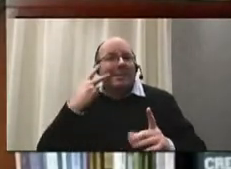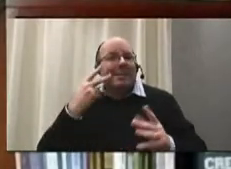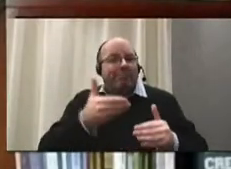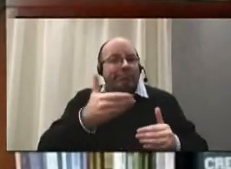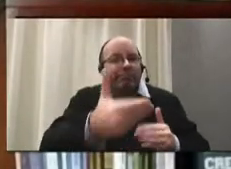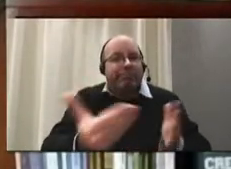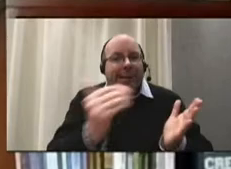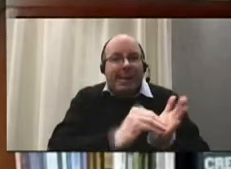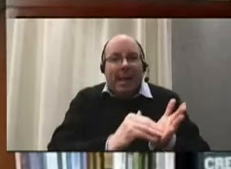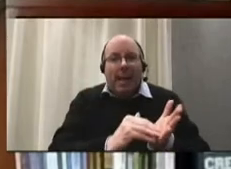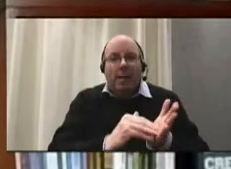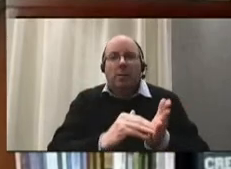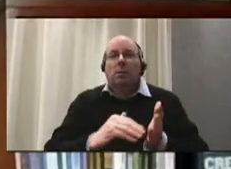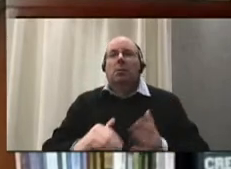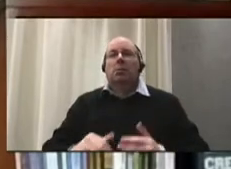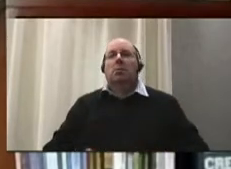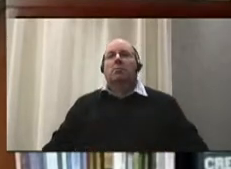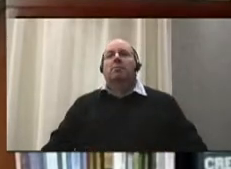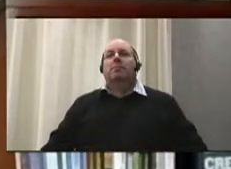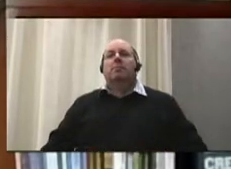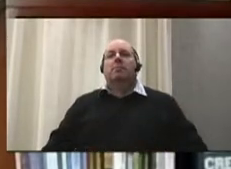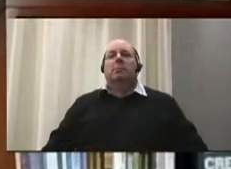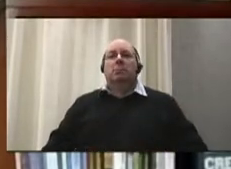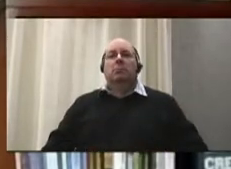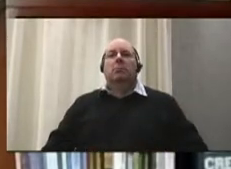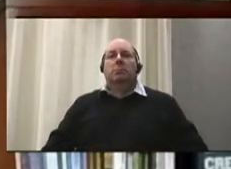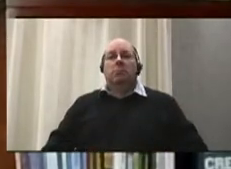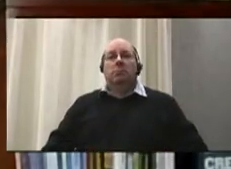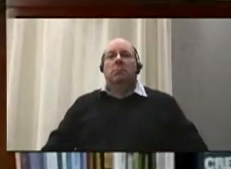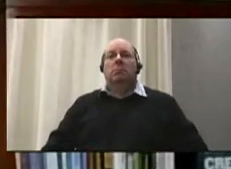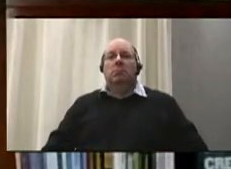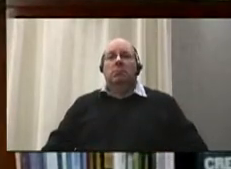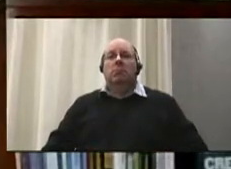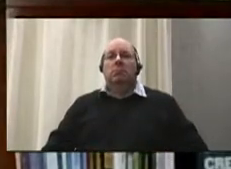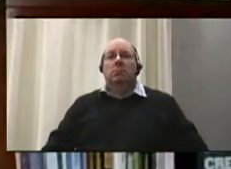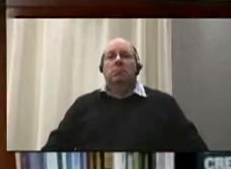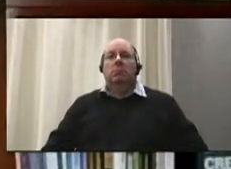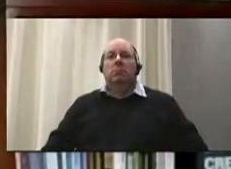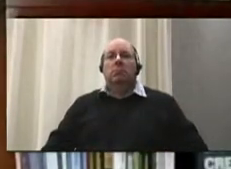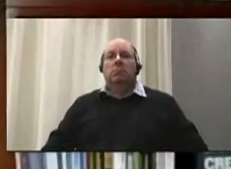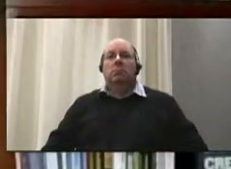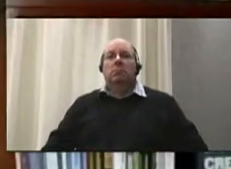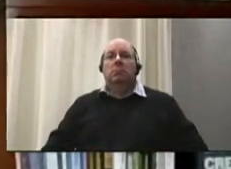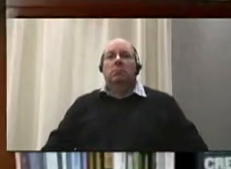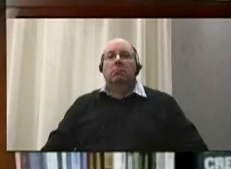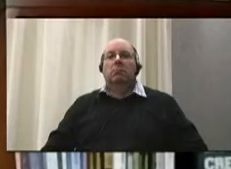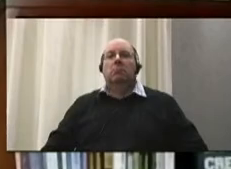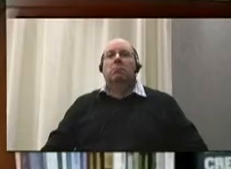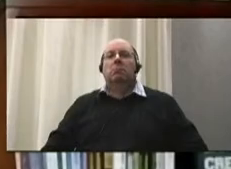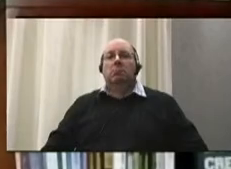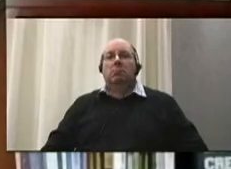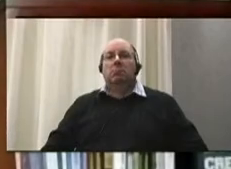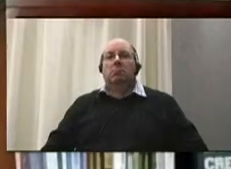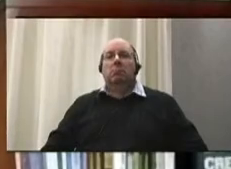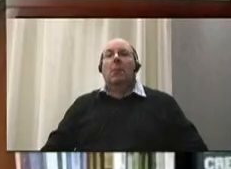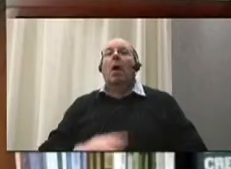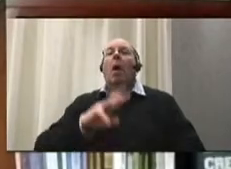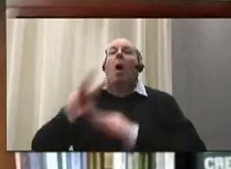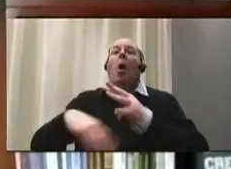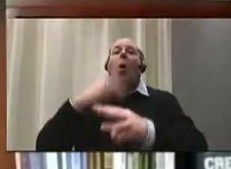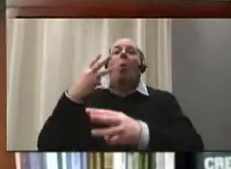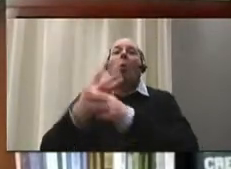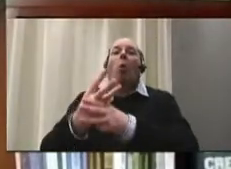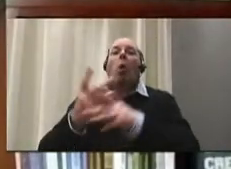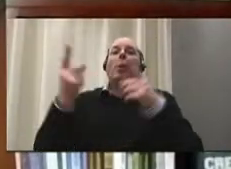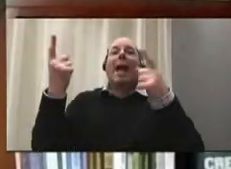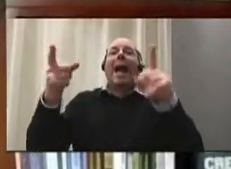that the school is just a microcosm of everything else that's happening in the world. And so I first say it comes